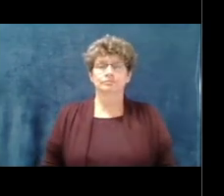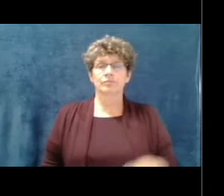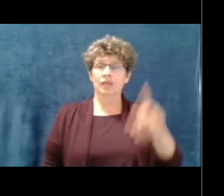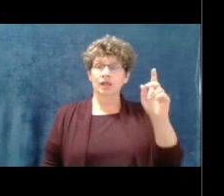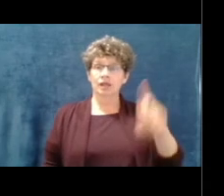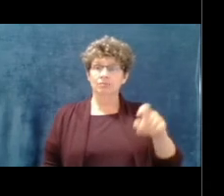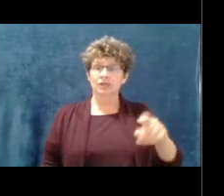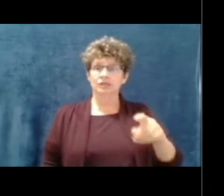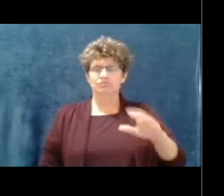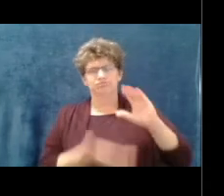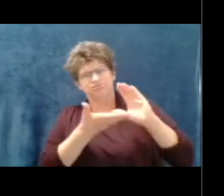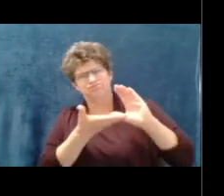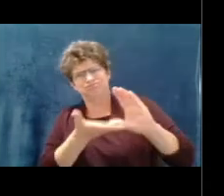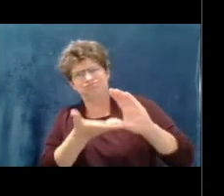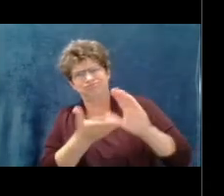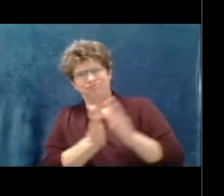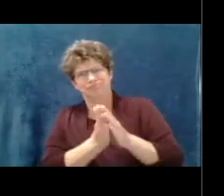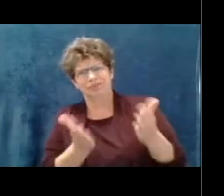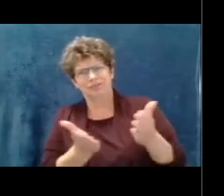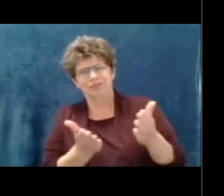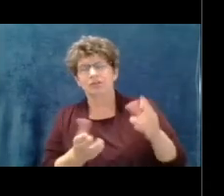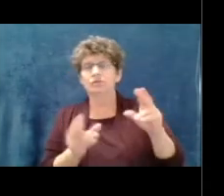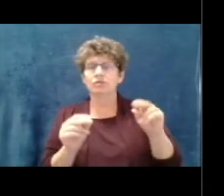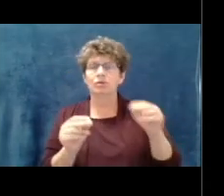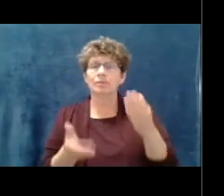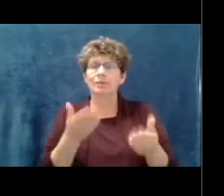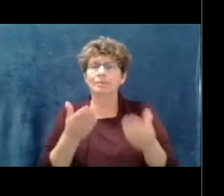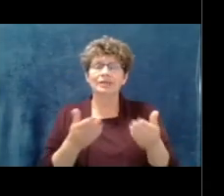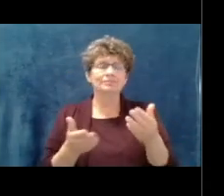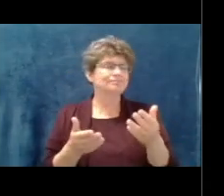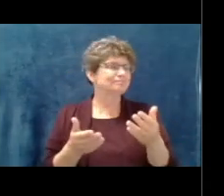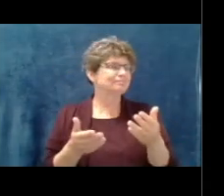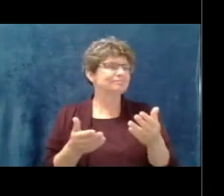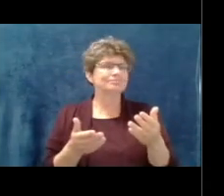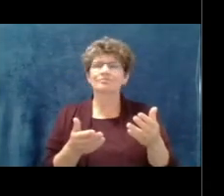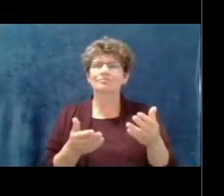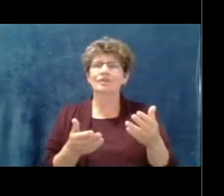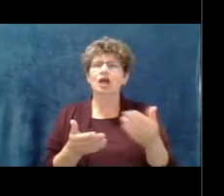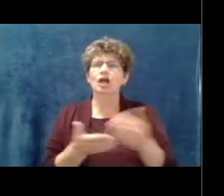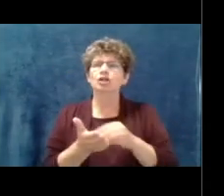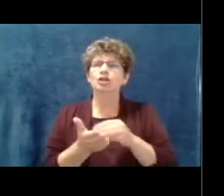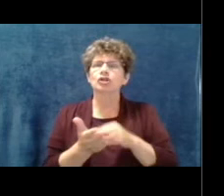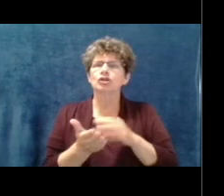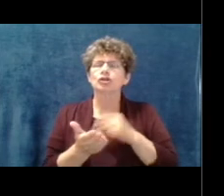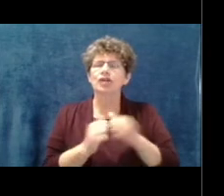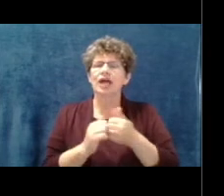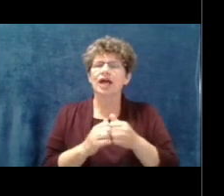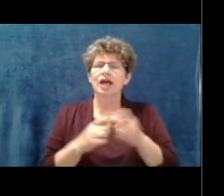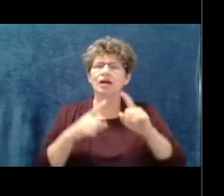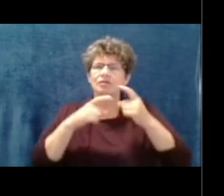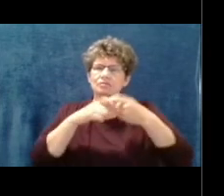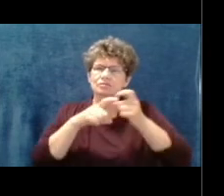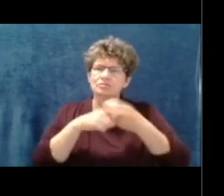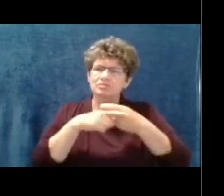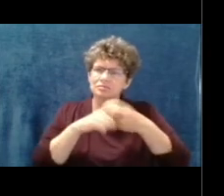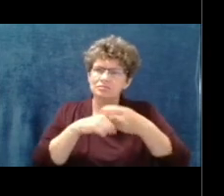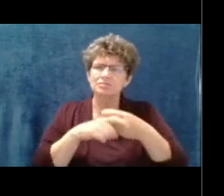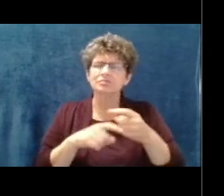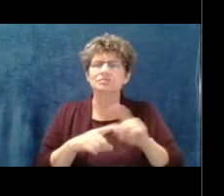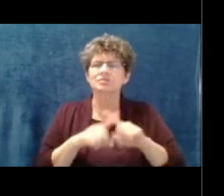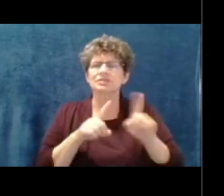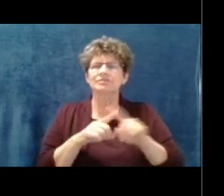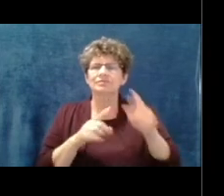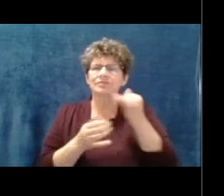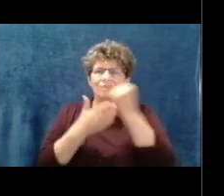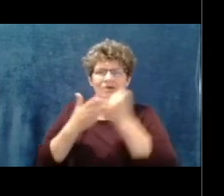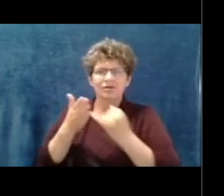a language or reading a book. What about, picking up macrame, picking up knitting, picking up some artistic skill? These are all valid things